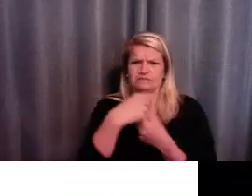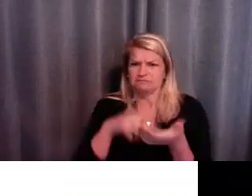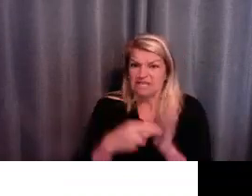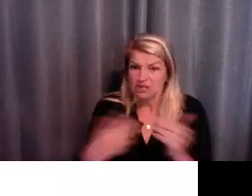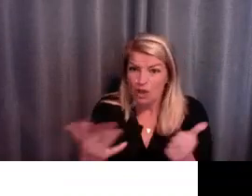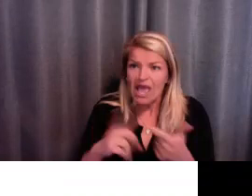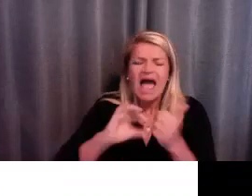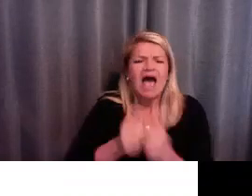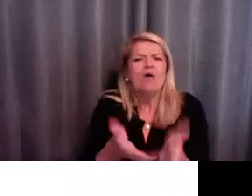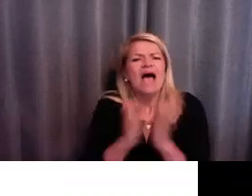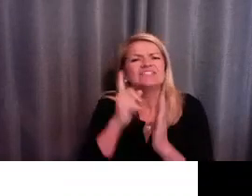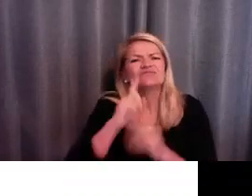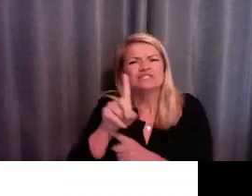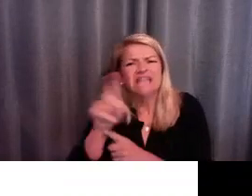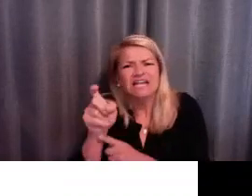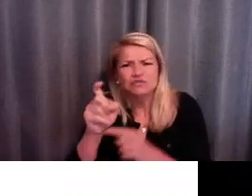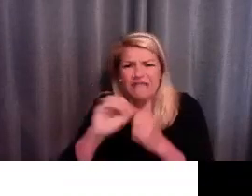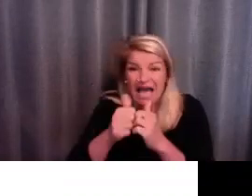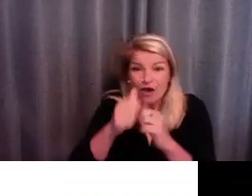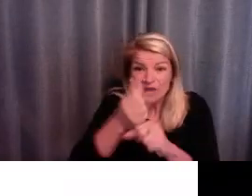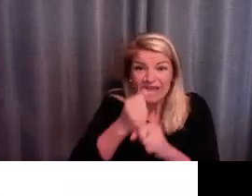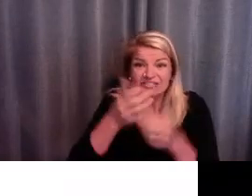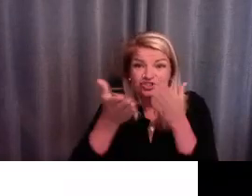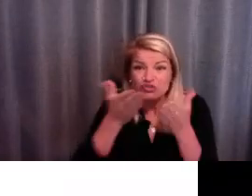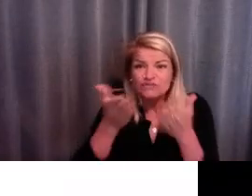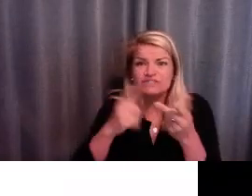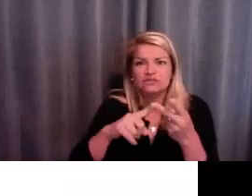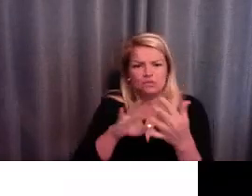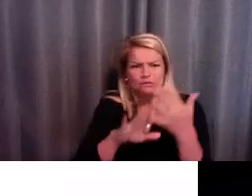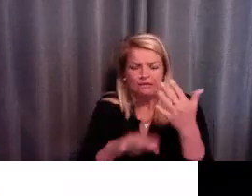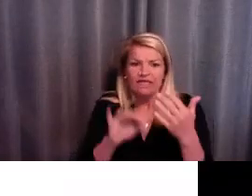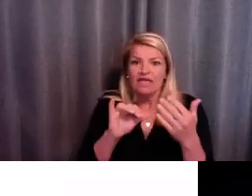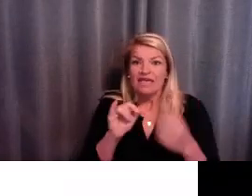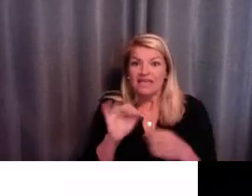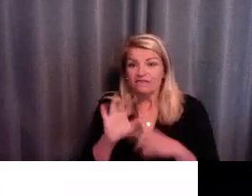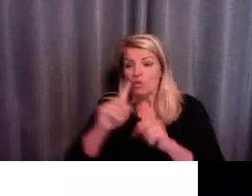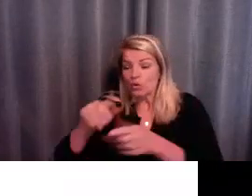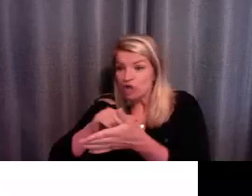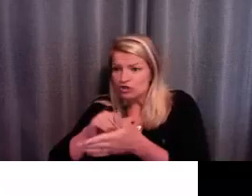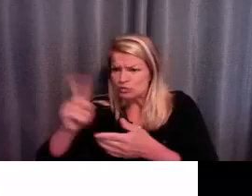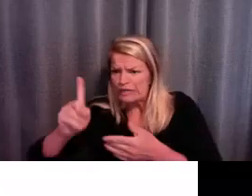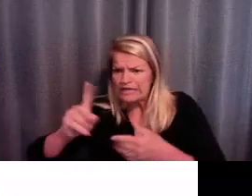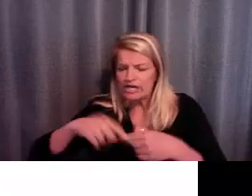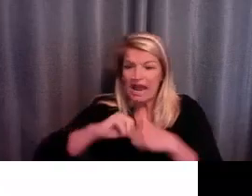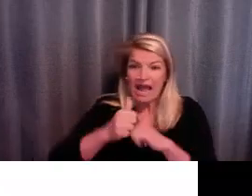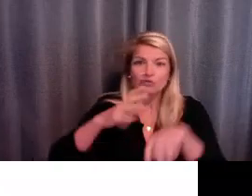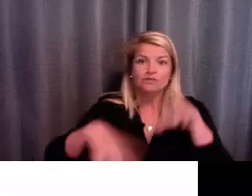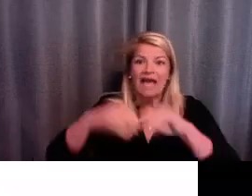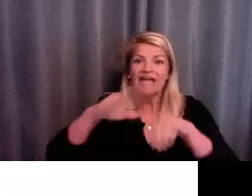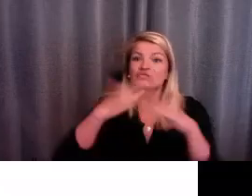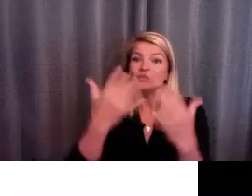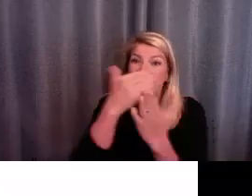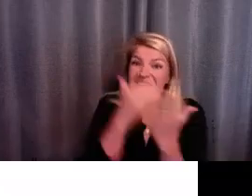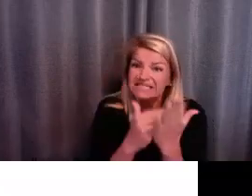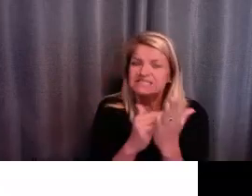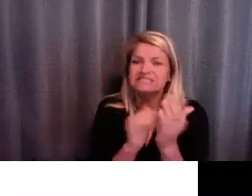for diagnostic evaluation, how the referral and waitlist process works, where to contact to connect